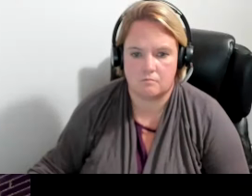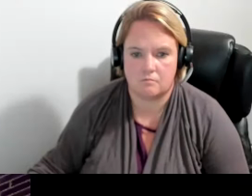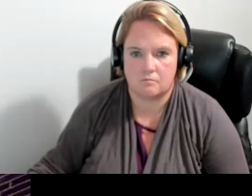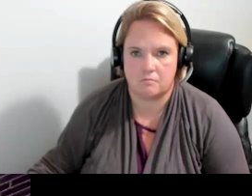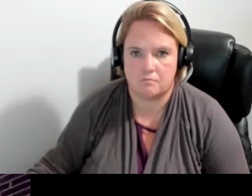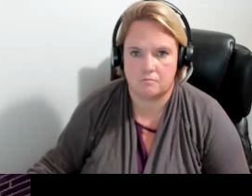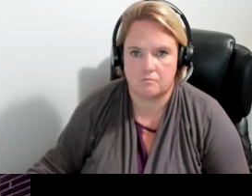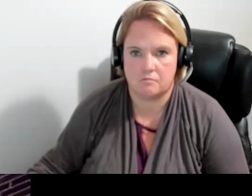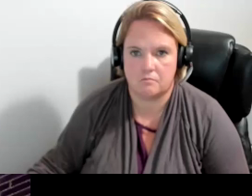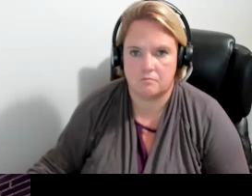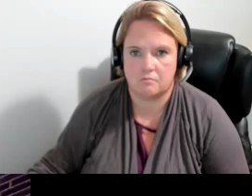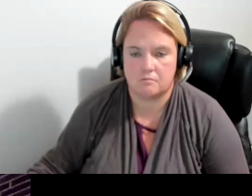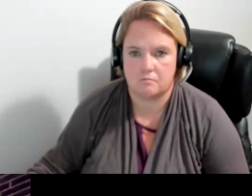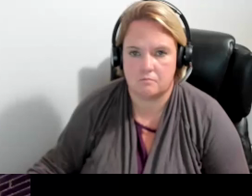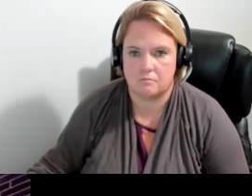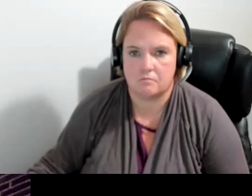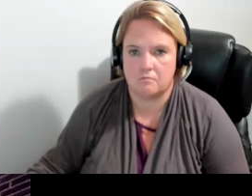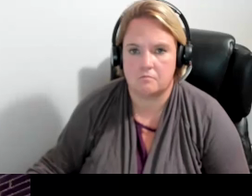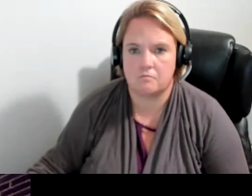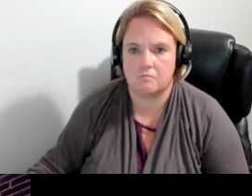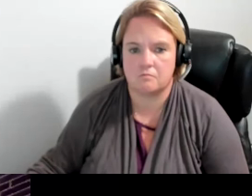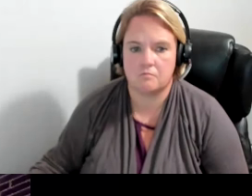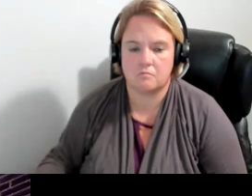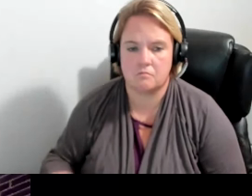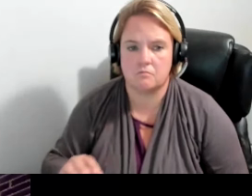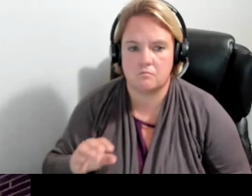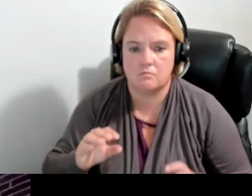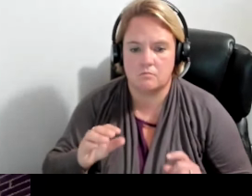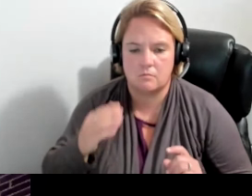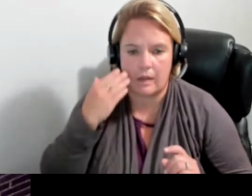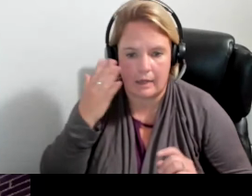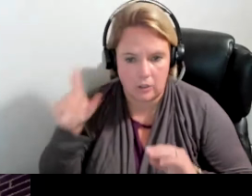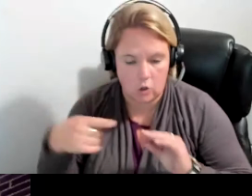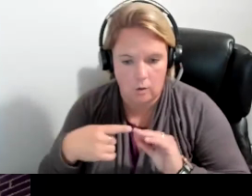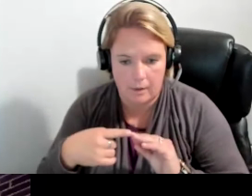Just a comment that Alex, Yeah. I didn't know about the whole like,